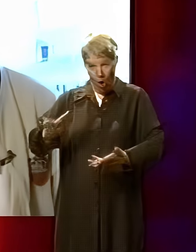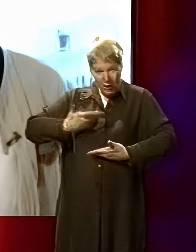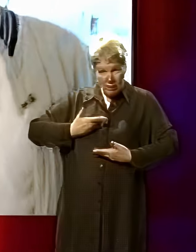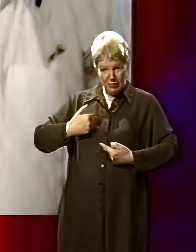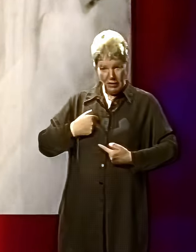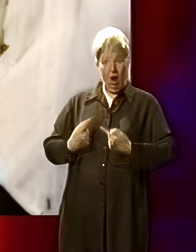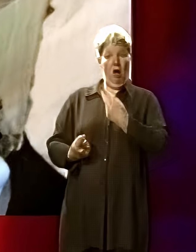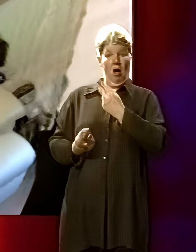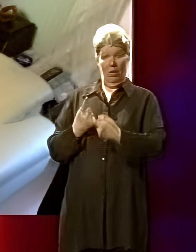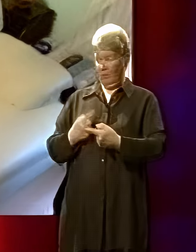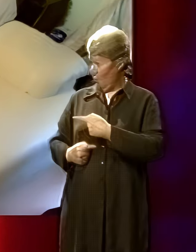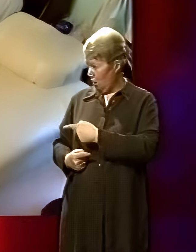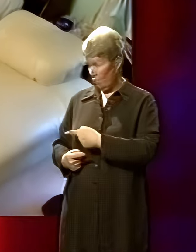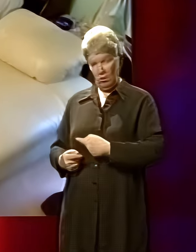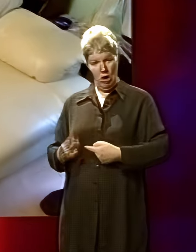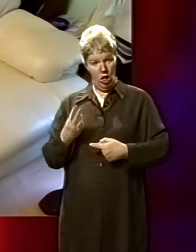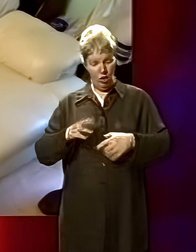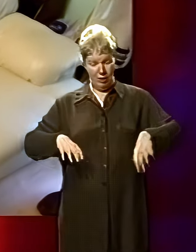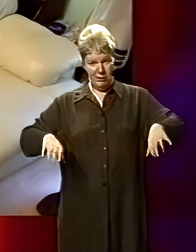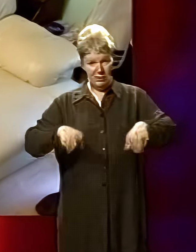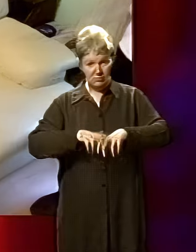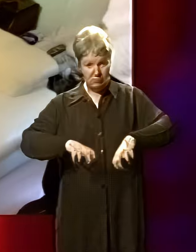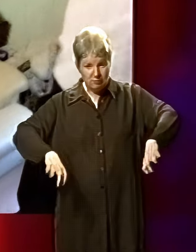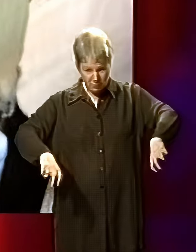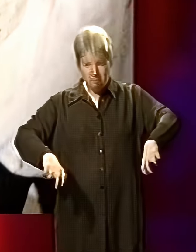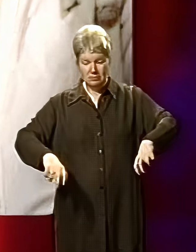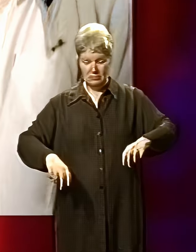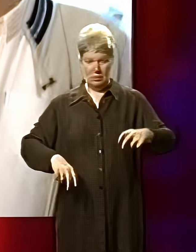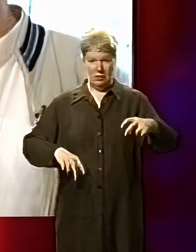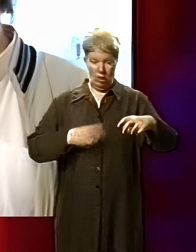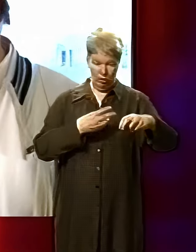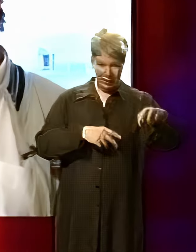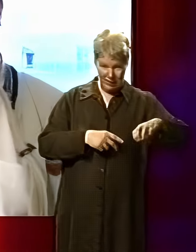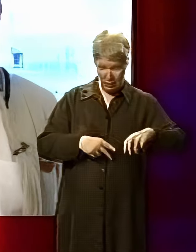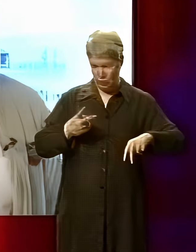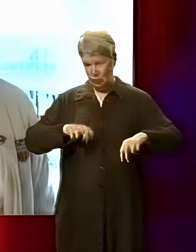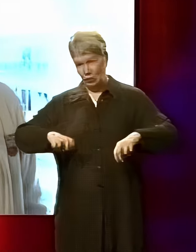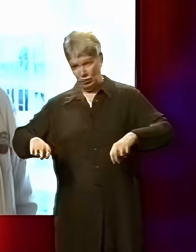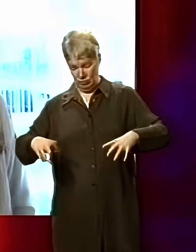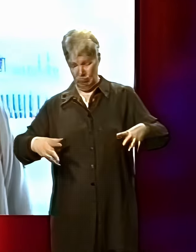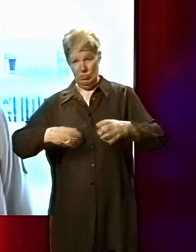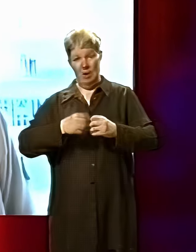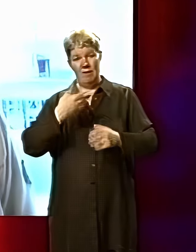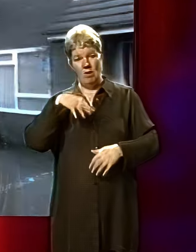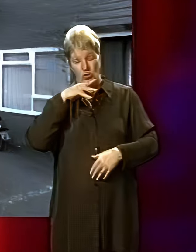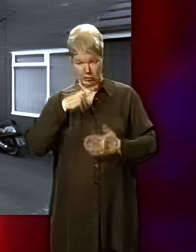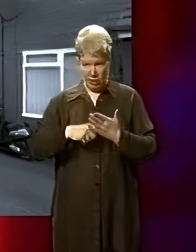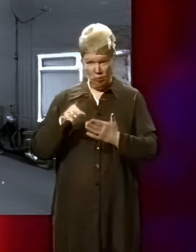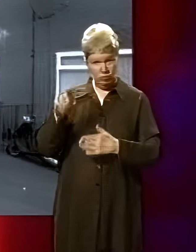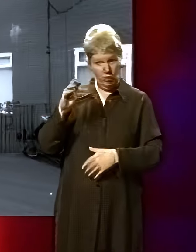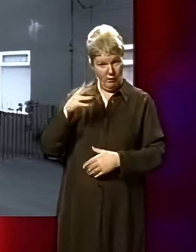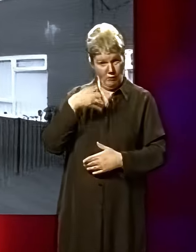a second-hand three-piece suite, three-seater, two-seater sofa, £400 in the store.